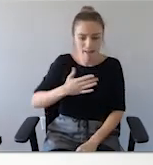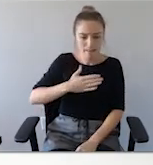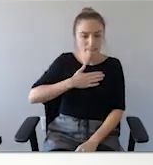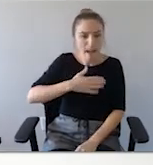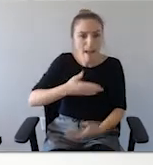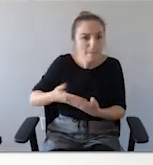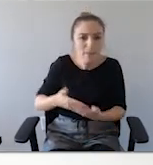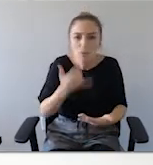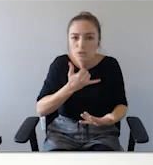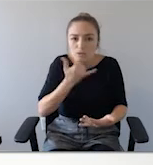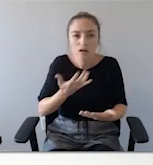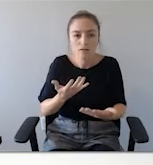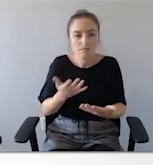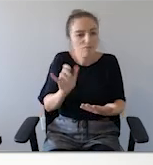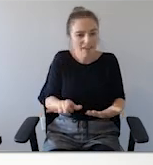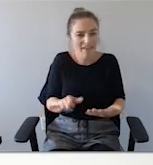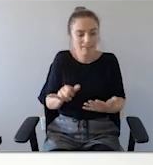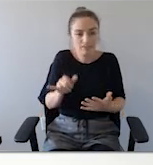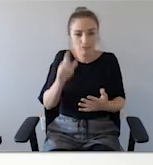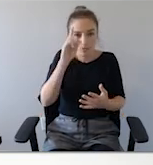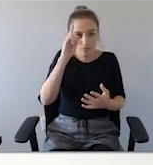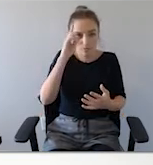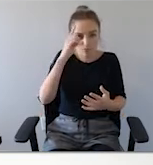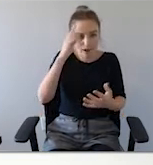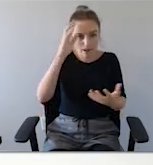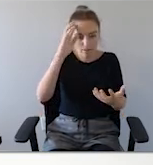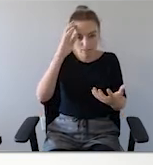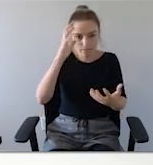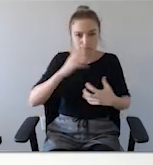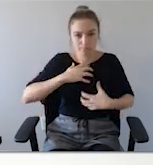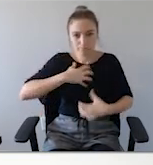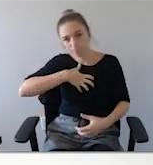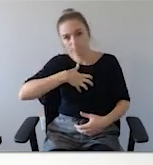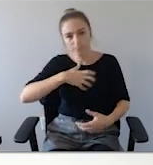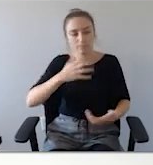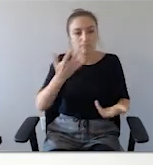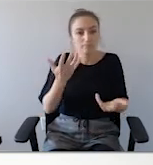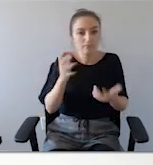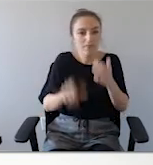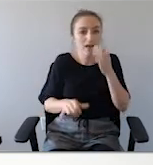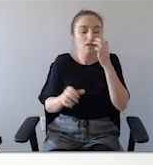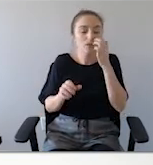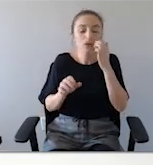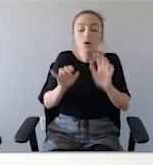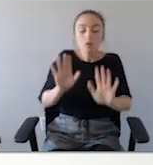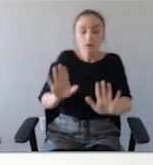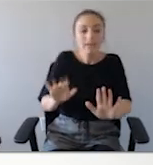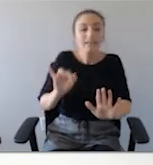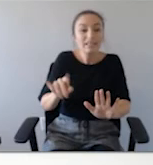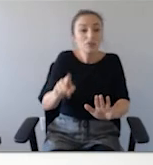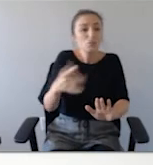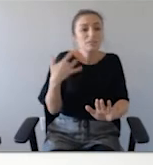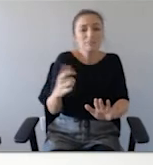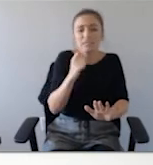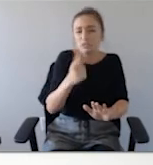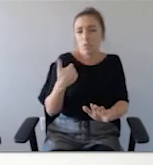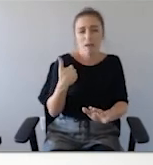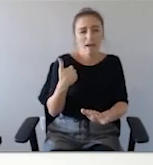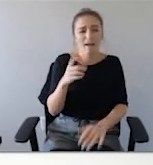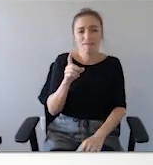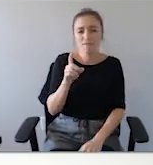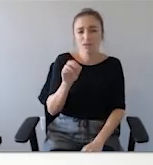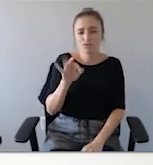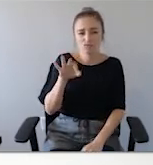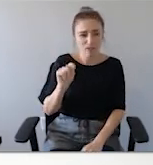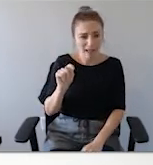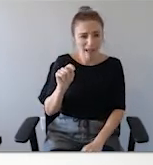what happened? And so if you don't normally get a draft of the IEP in advance, ask them for one.